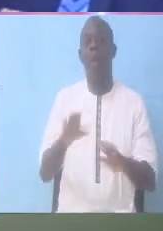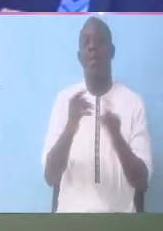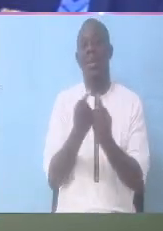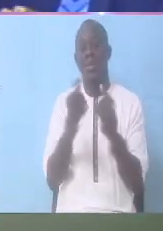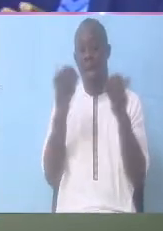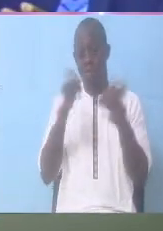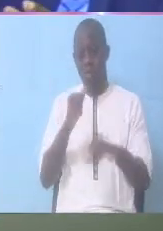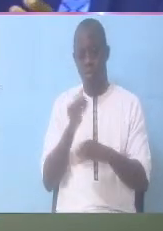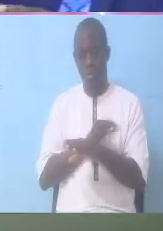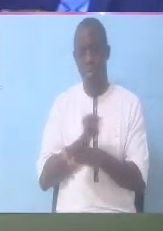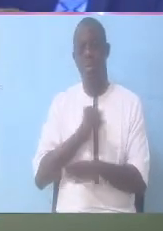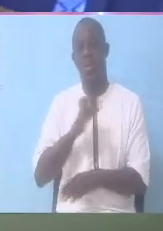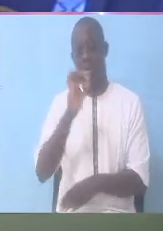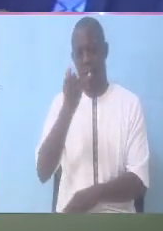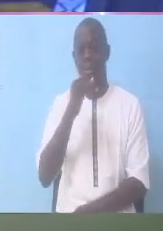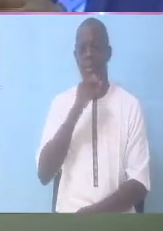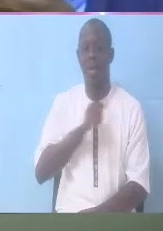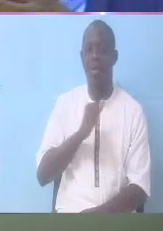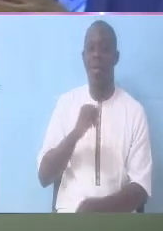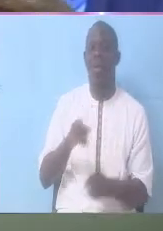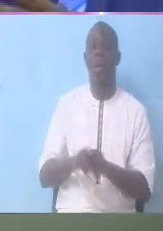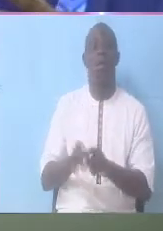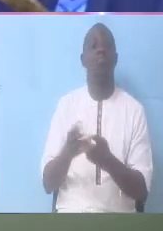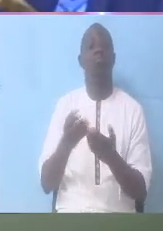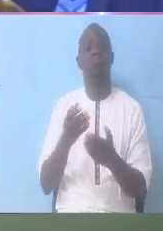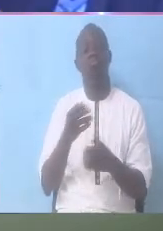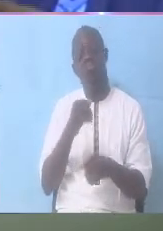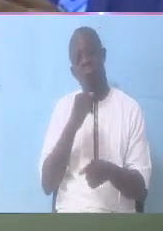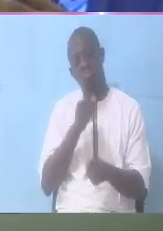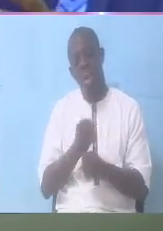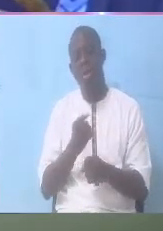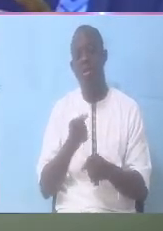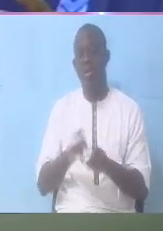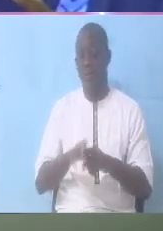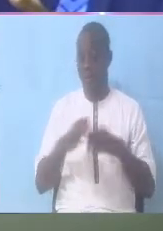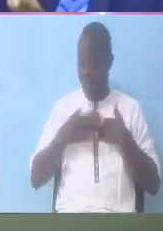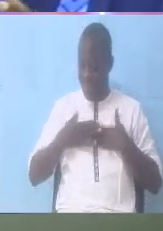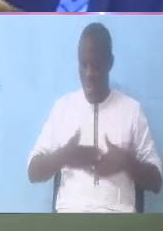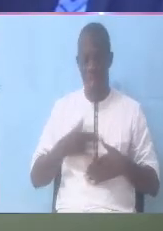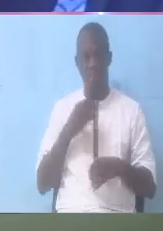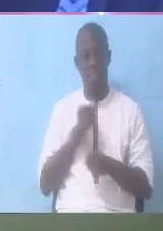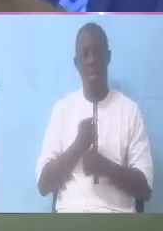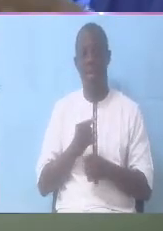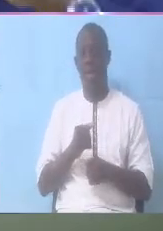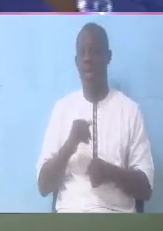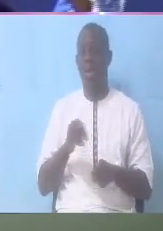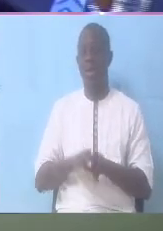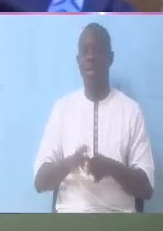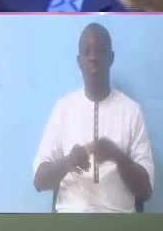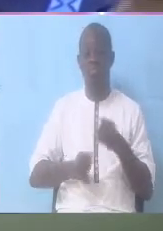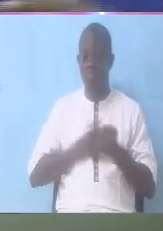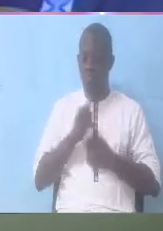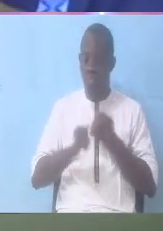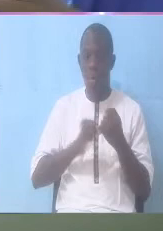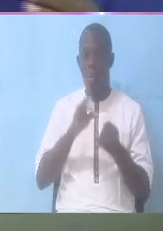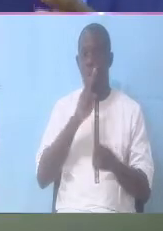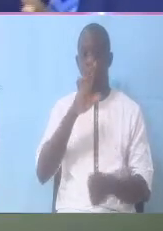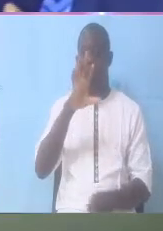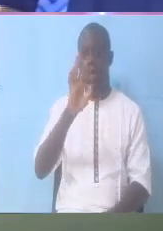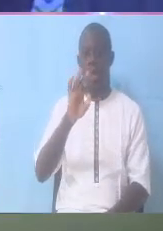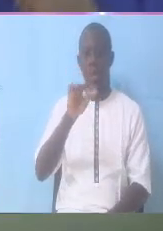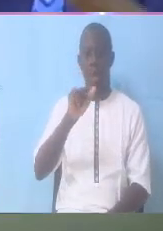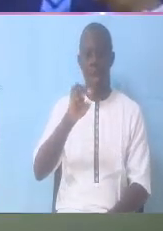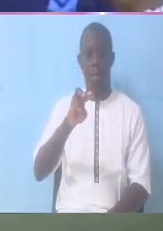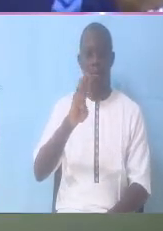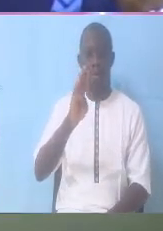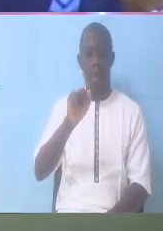Yes, sir. They were being physically malhandled by Tambajiro and his fellow